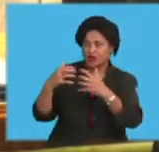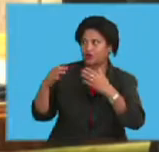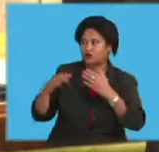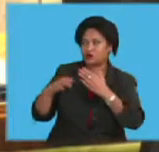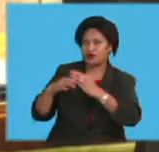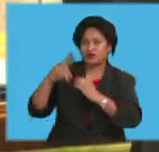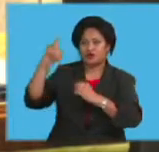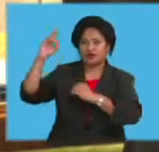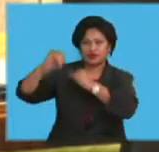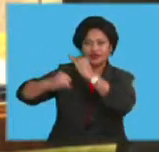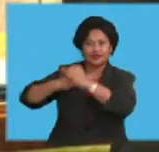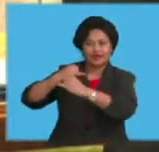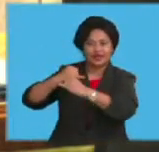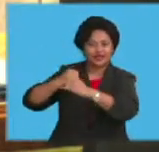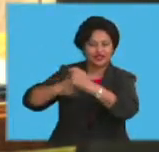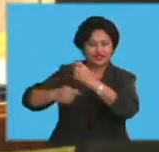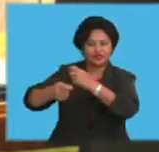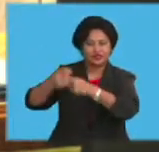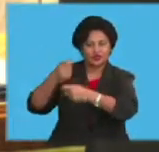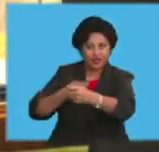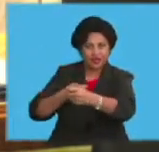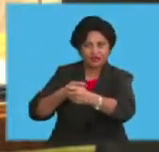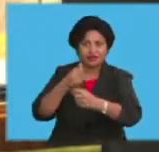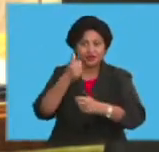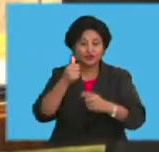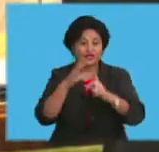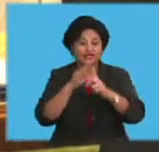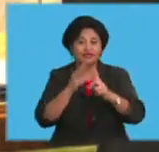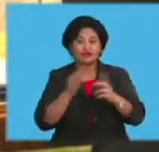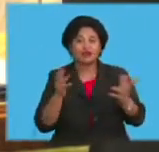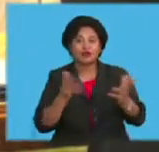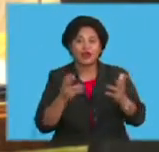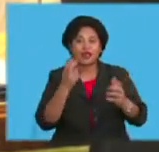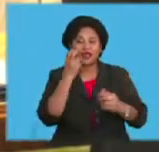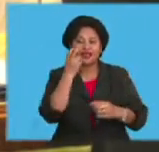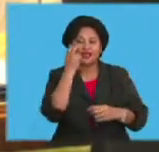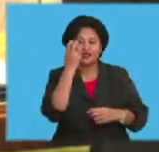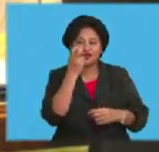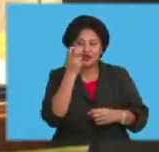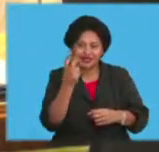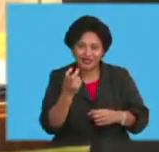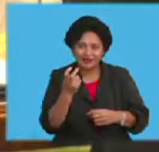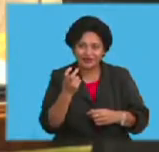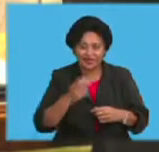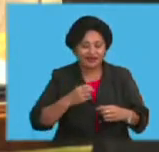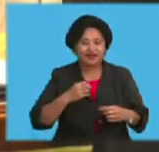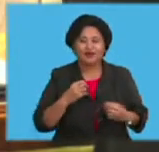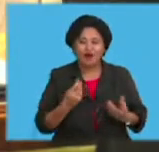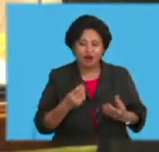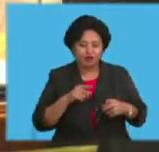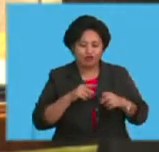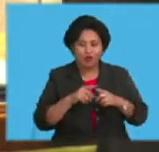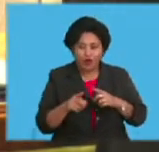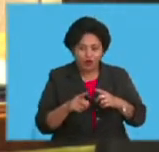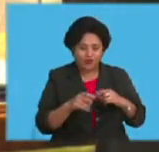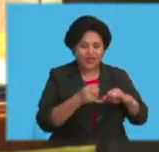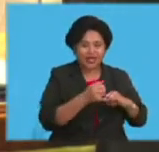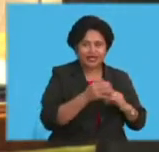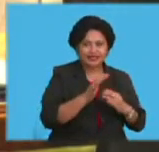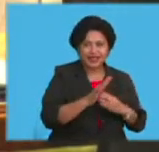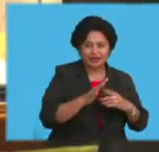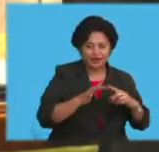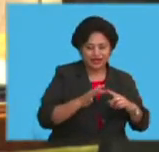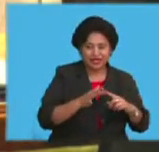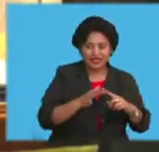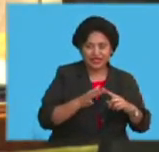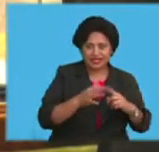good example is in the tourism sector, where a number of primary MSMEs are supplying their produce to our international hotel